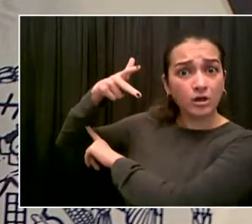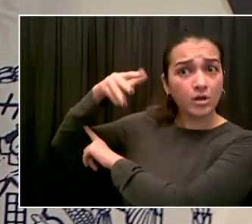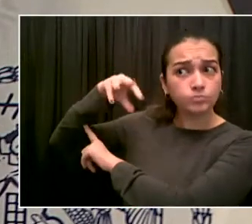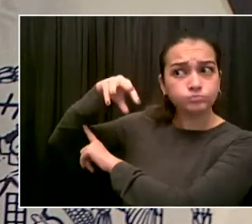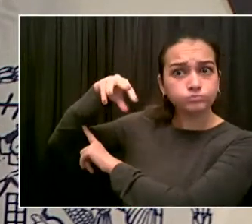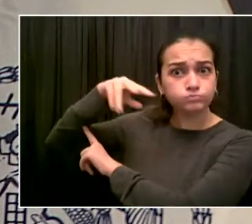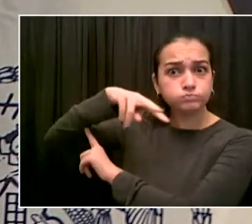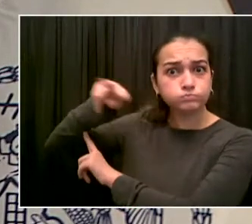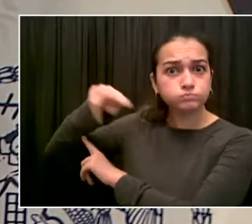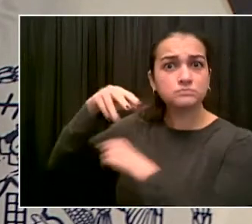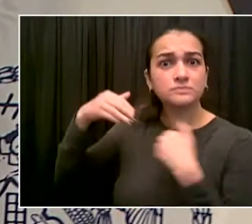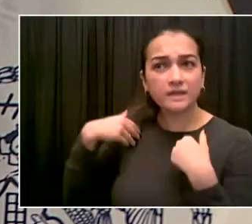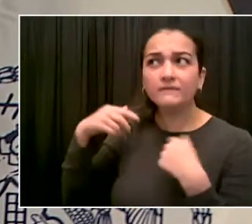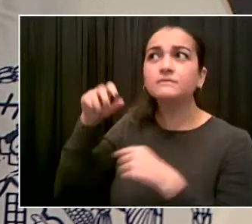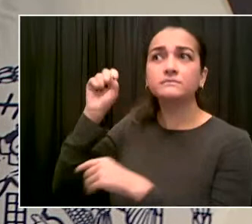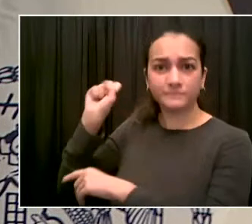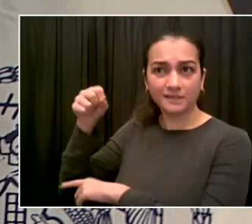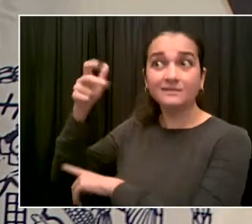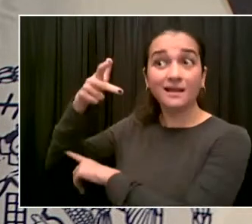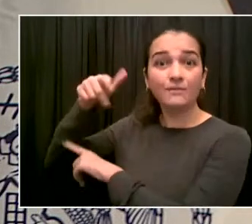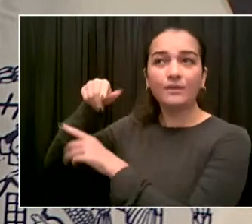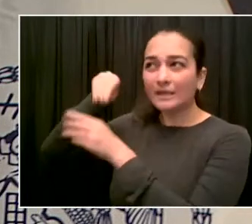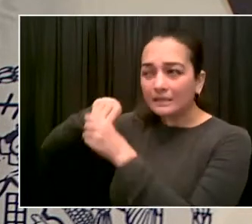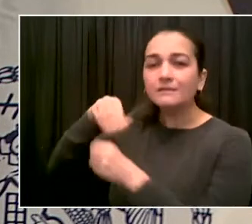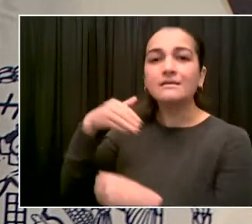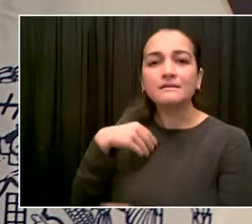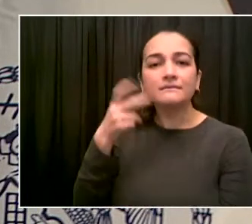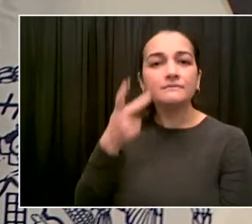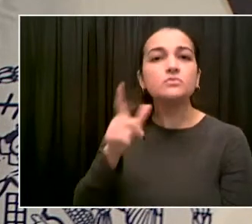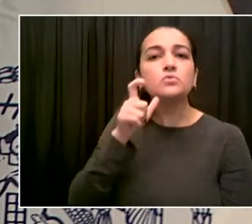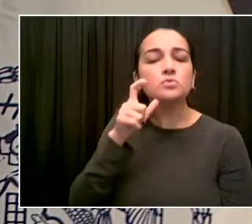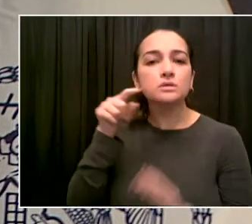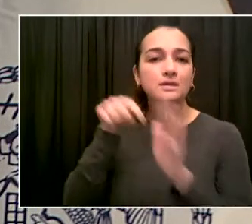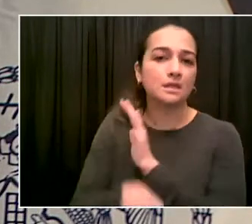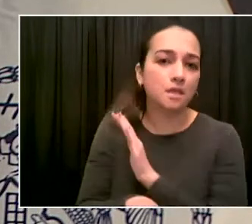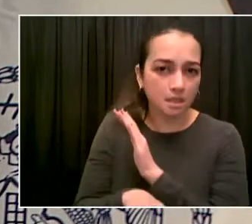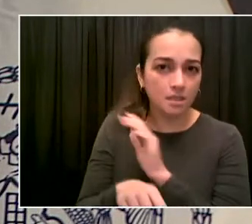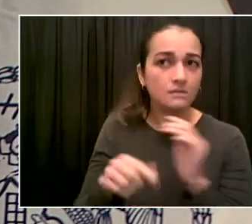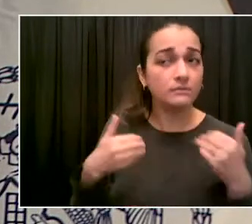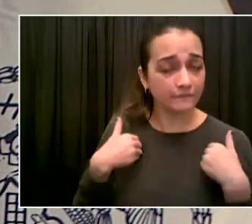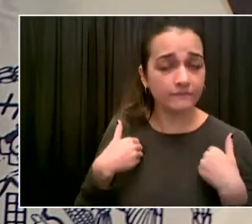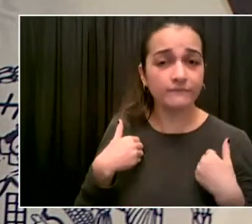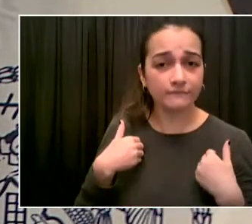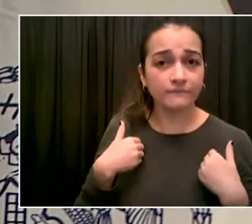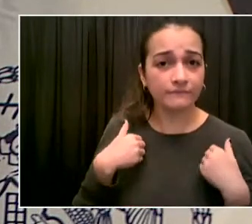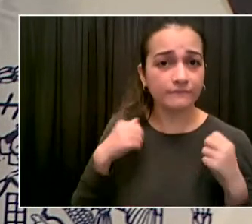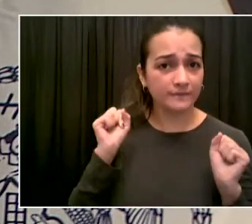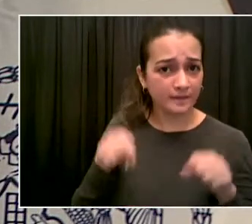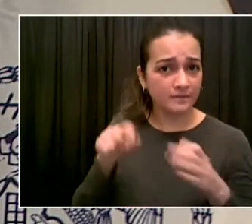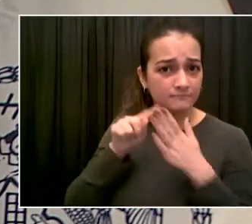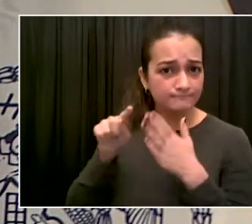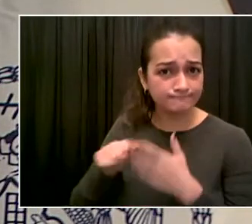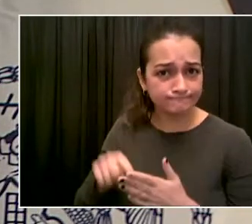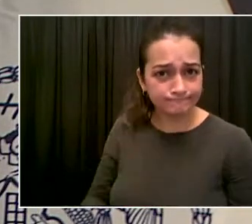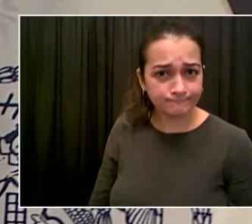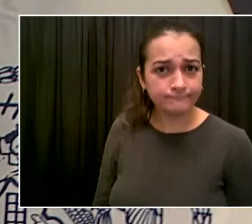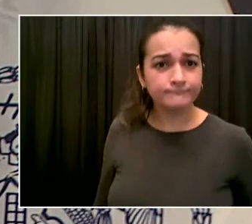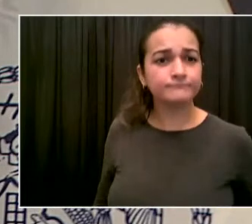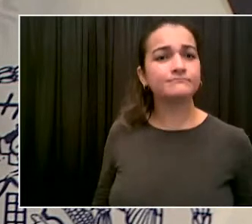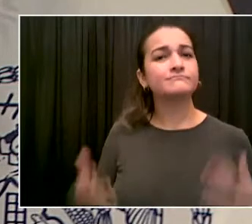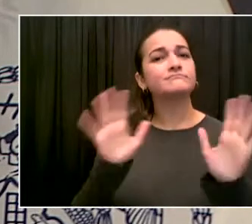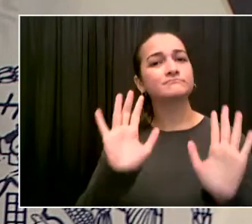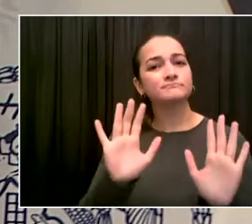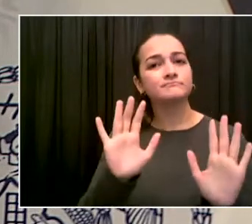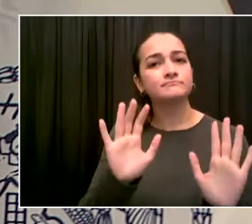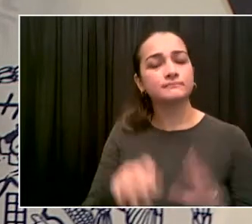ever before. So we're dealt with a lot of challenges, but there has been a powerful story underneath that of the fact that